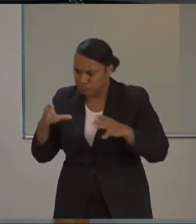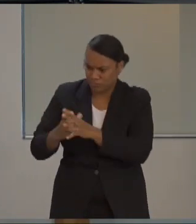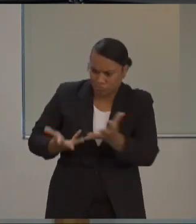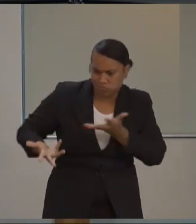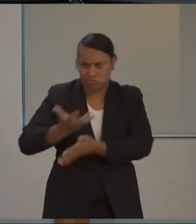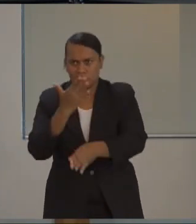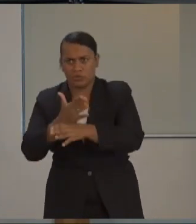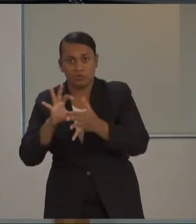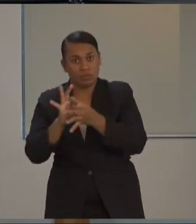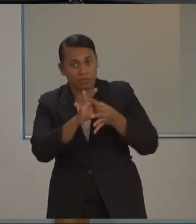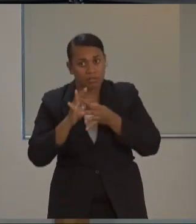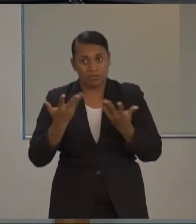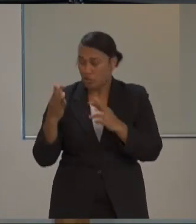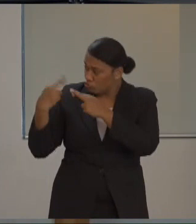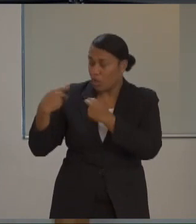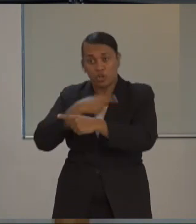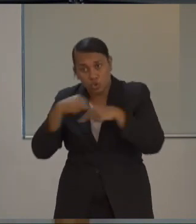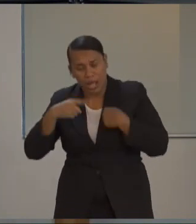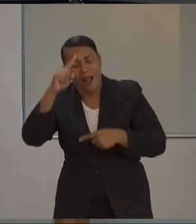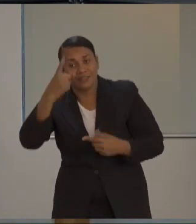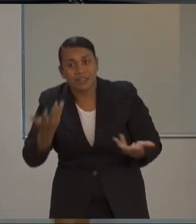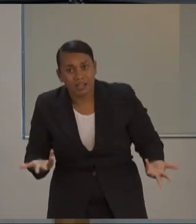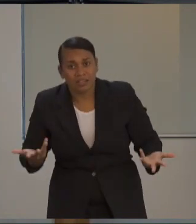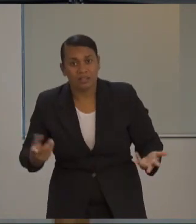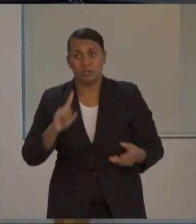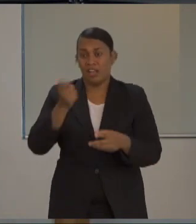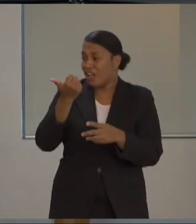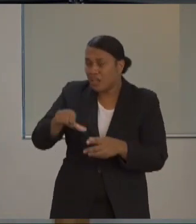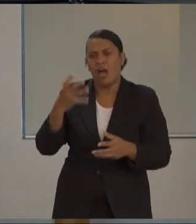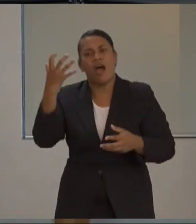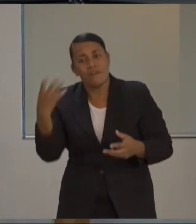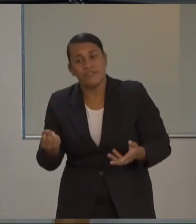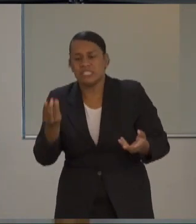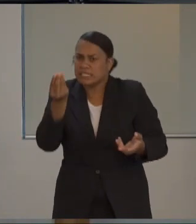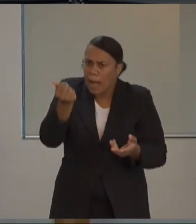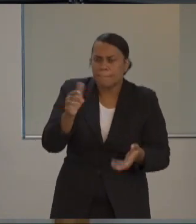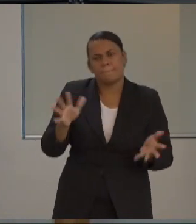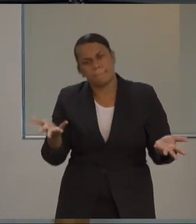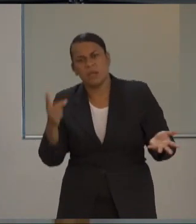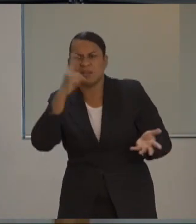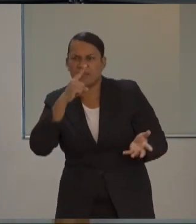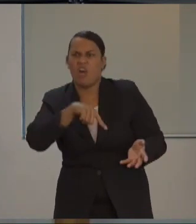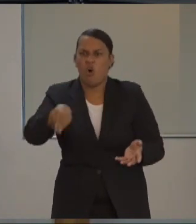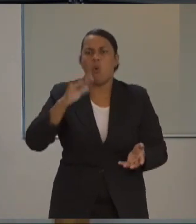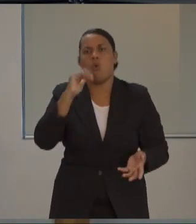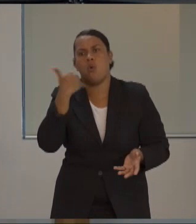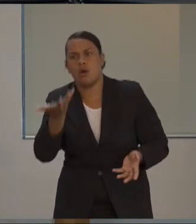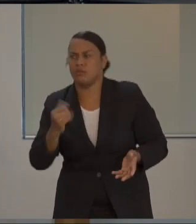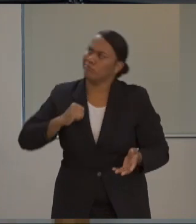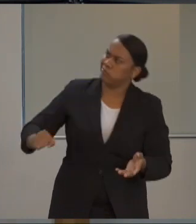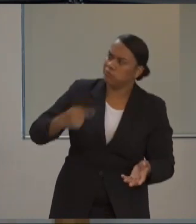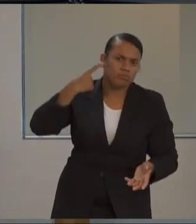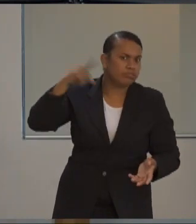be responsible. We understand there will always be part of the population that will always not follow instructions, and